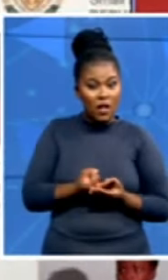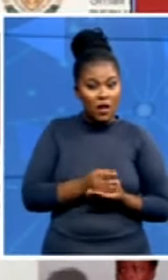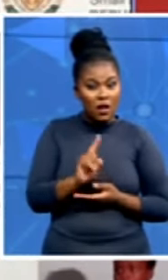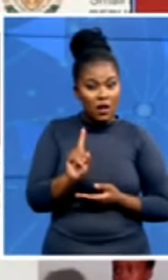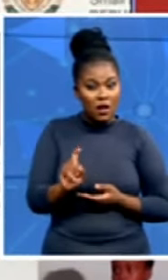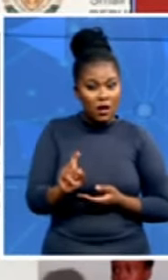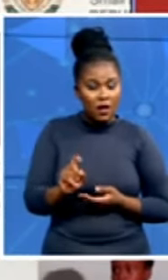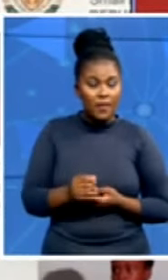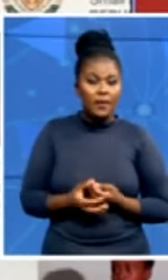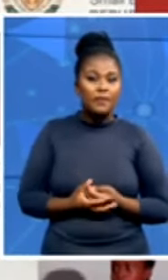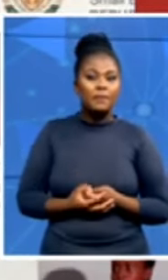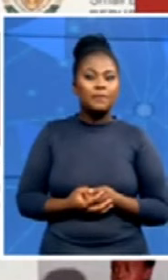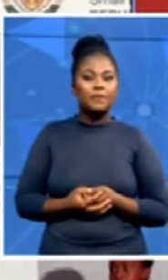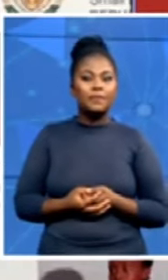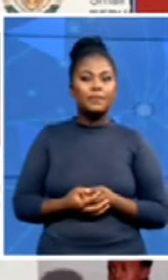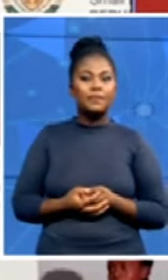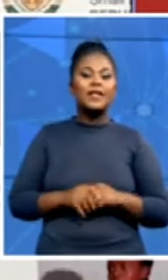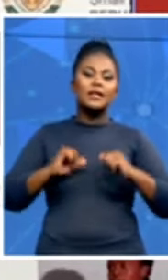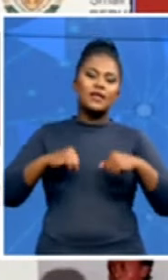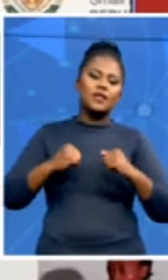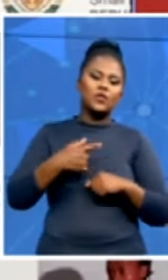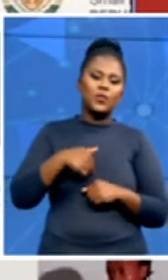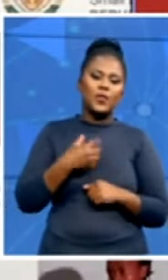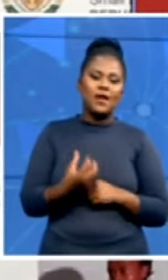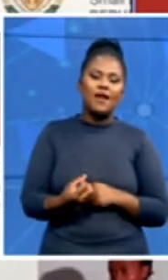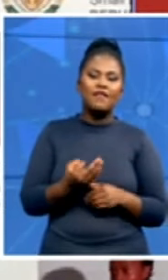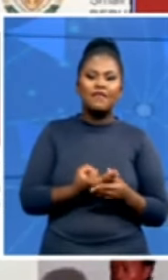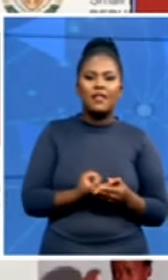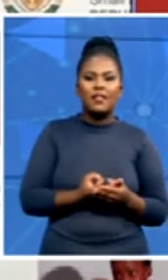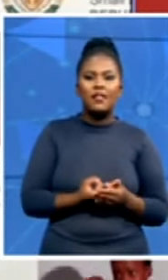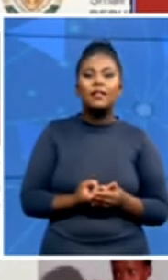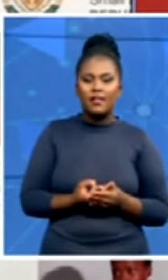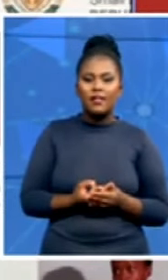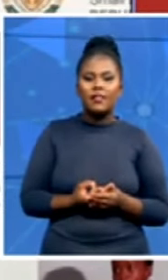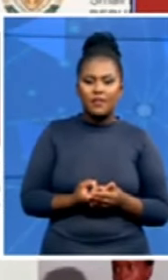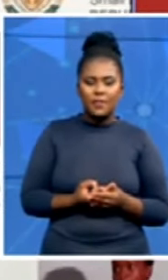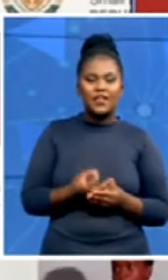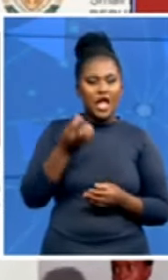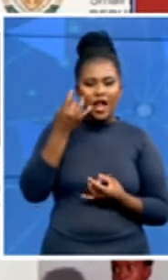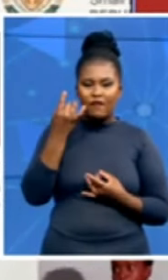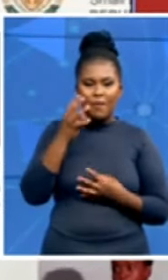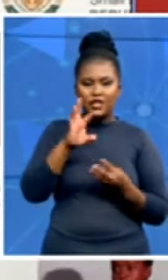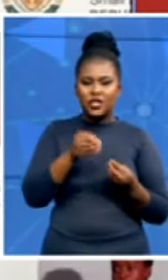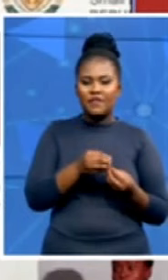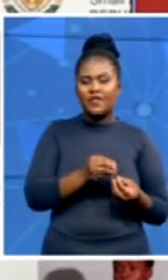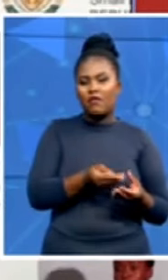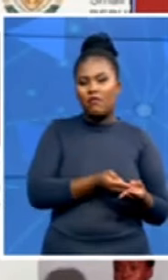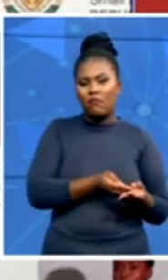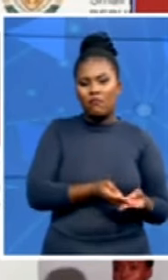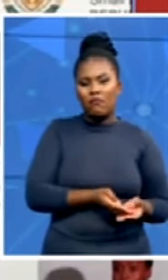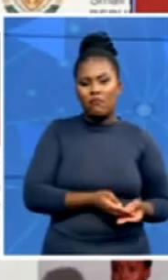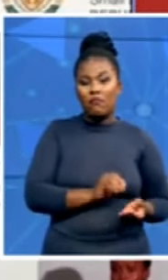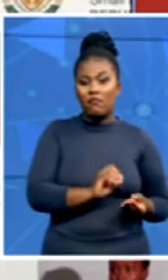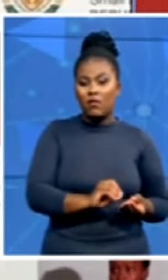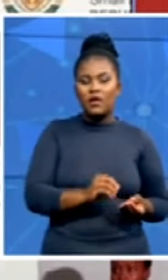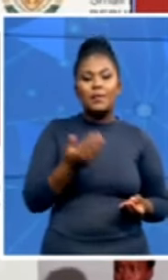Yes, we do have that information. In the annexures that we have circulated, we've spoken to the number,